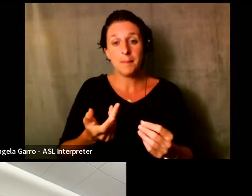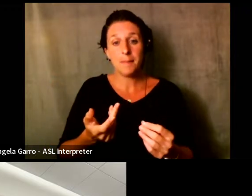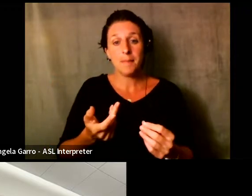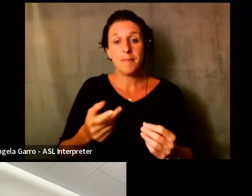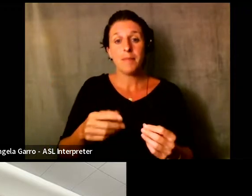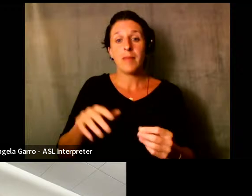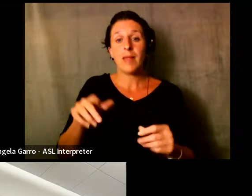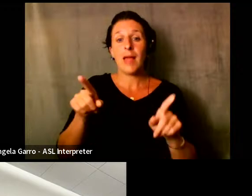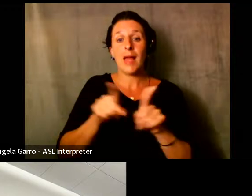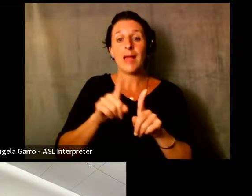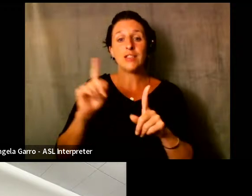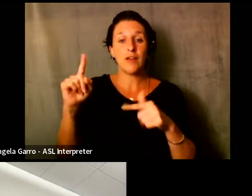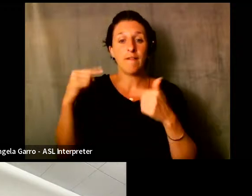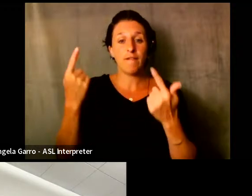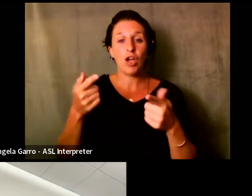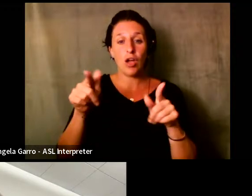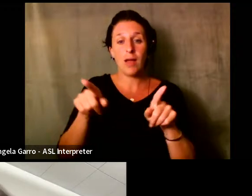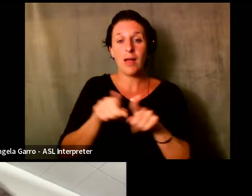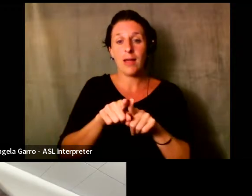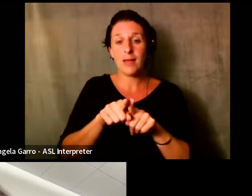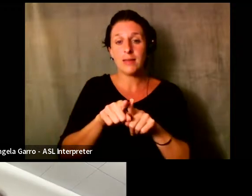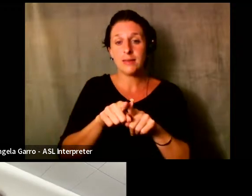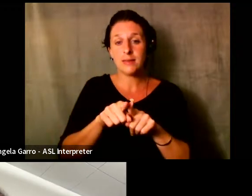as far as